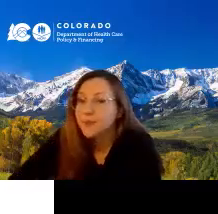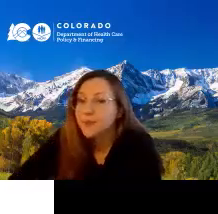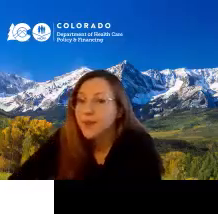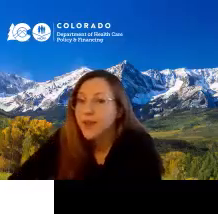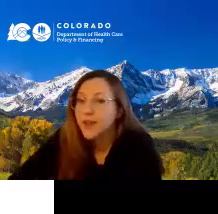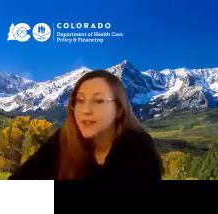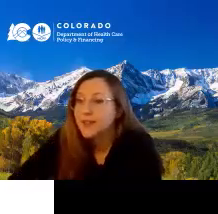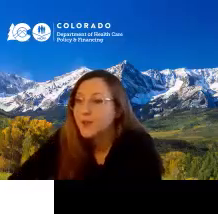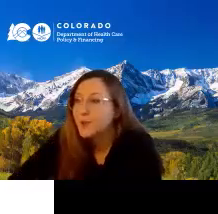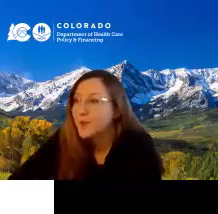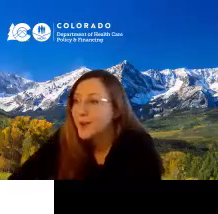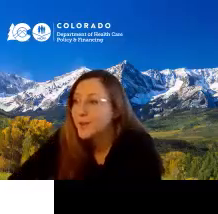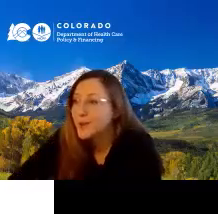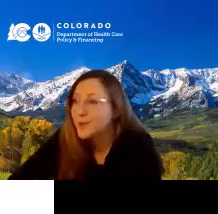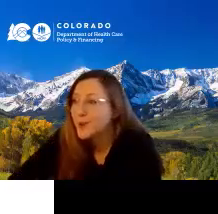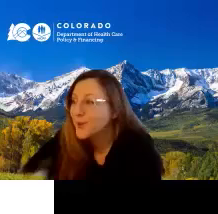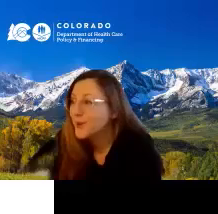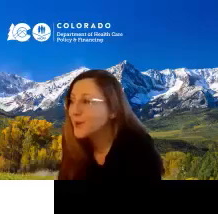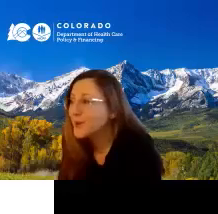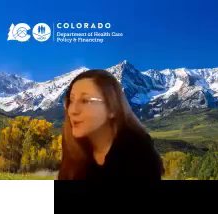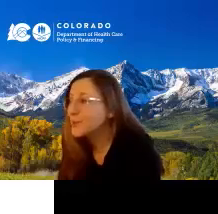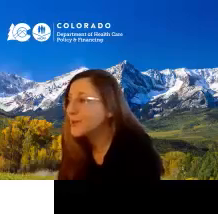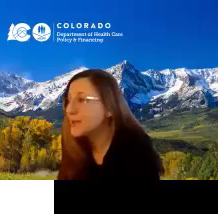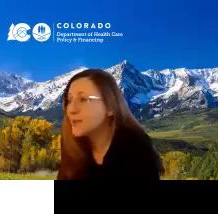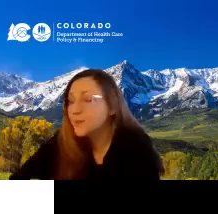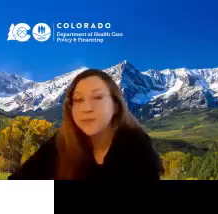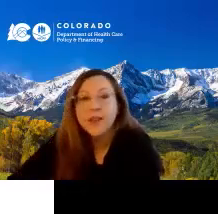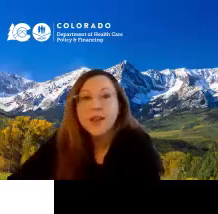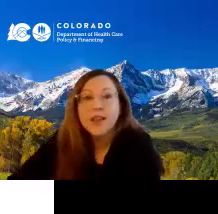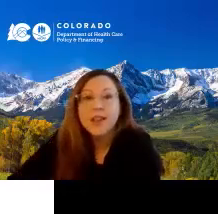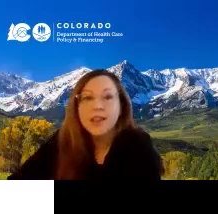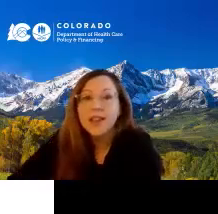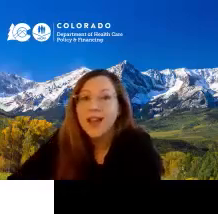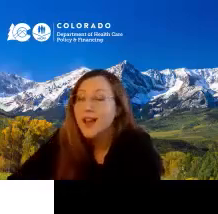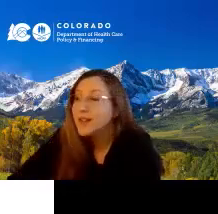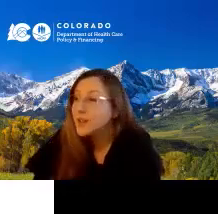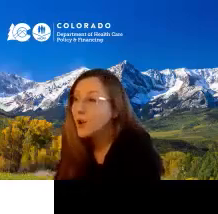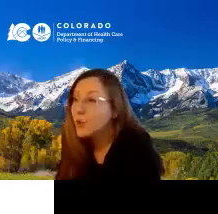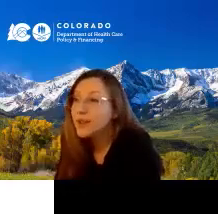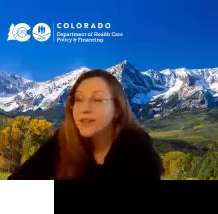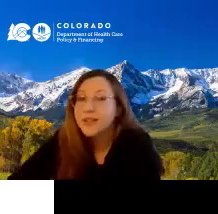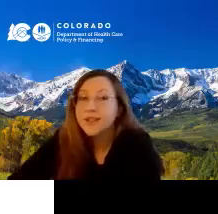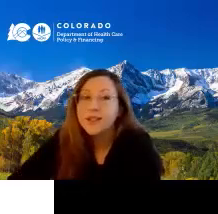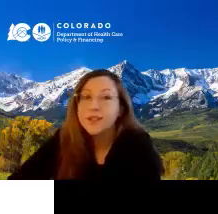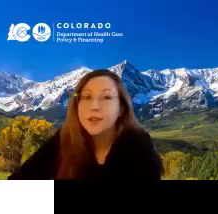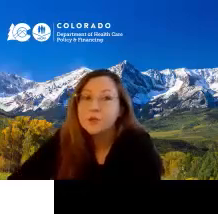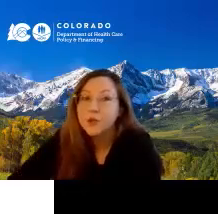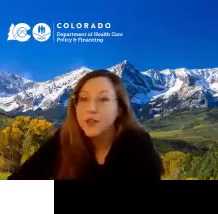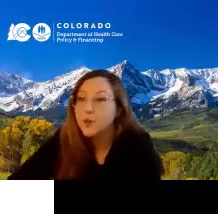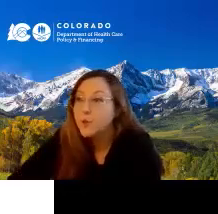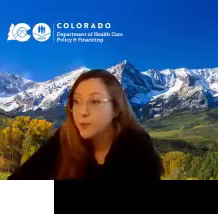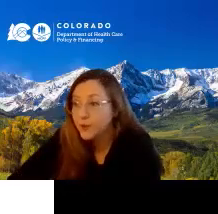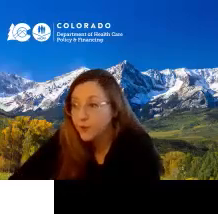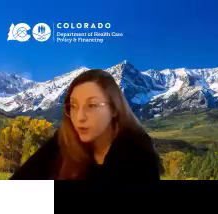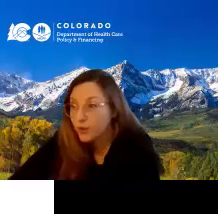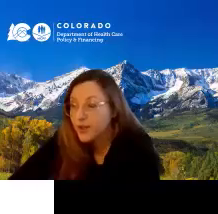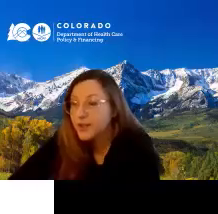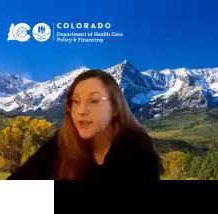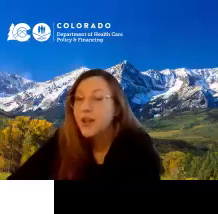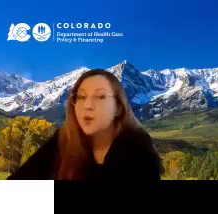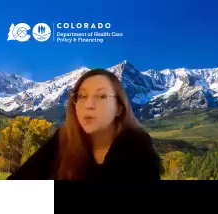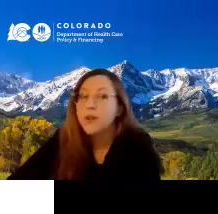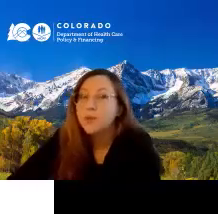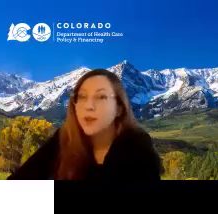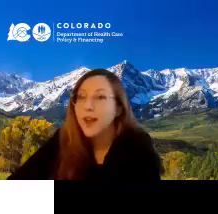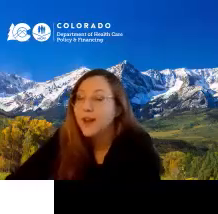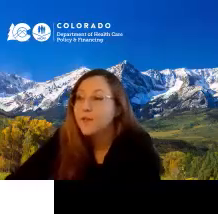Um, and so they're both here going to present. And as always, this training will be